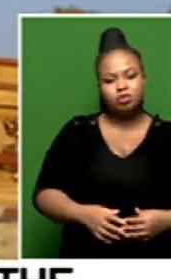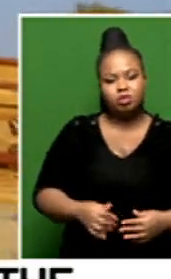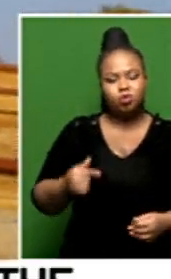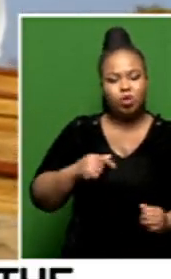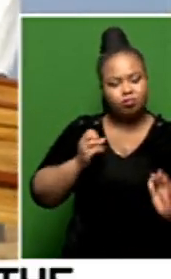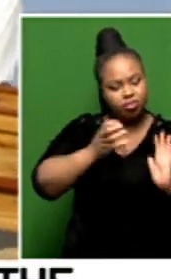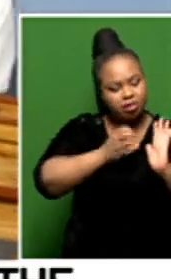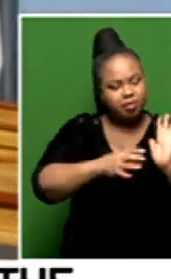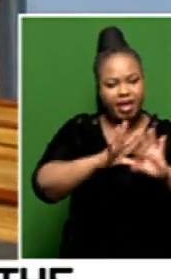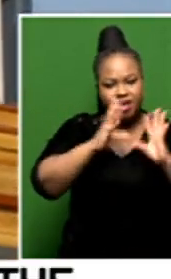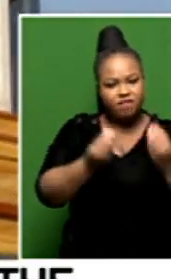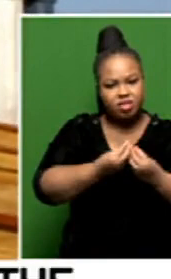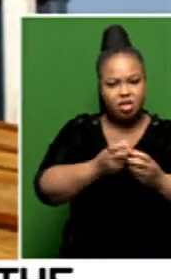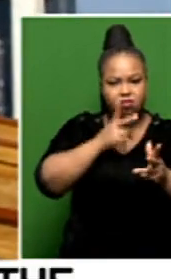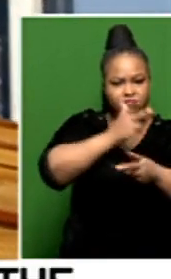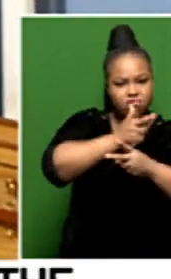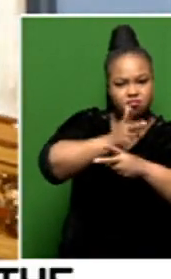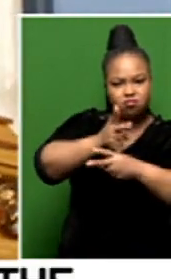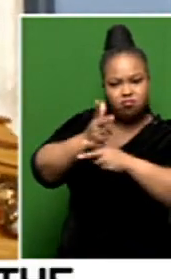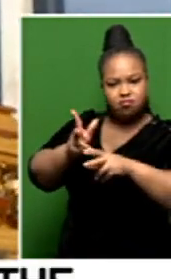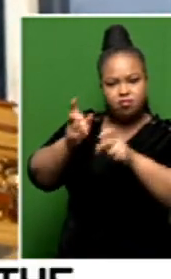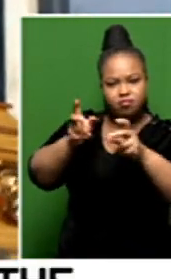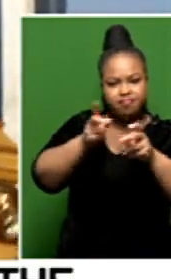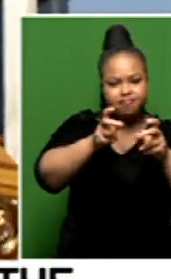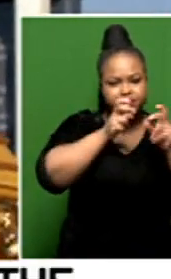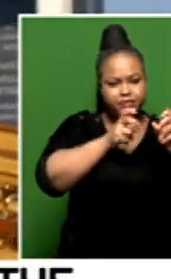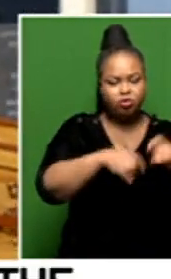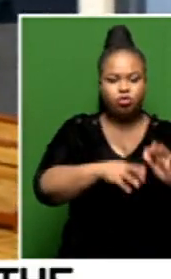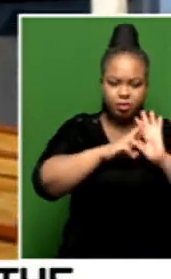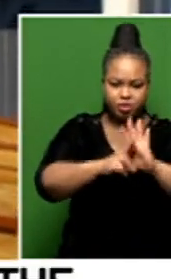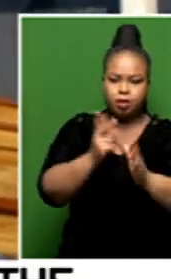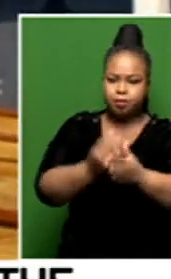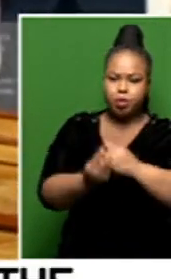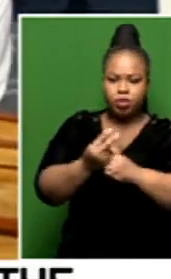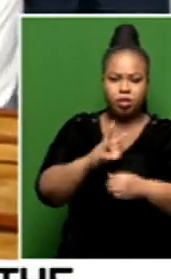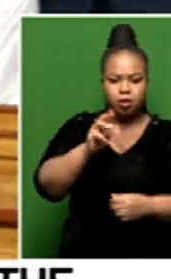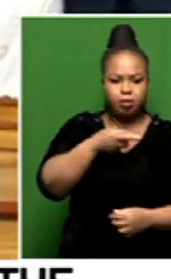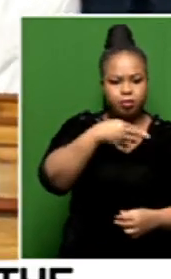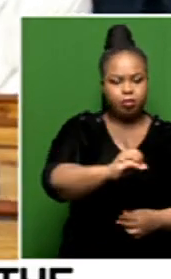able to capture those visuals to represent both Mpho